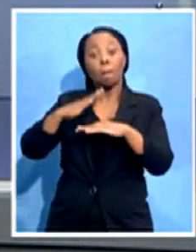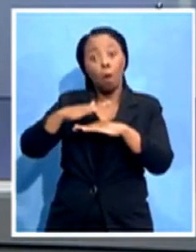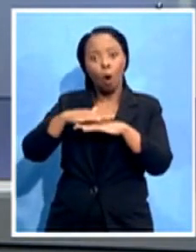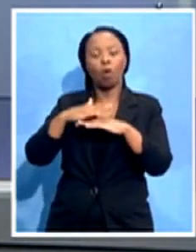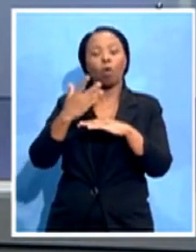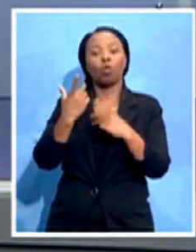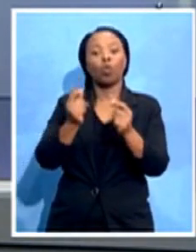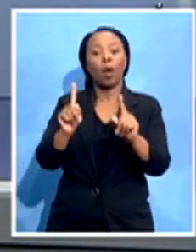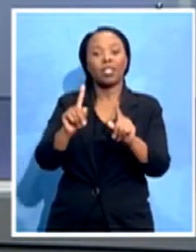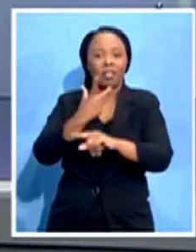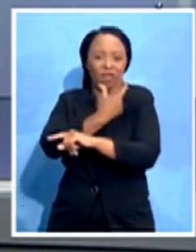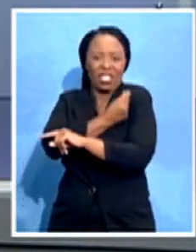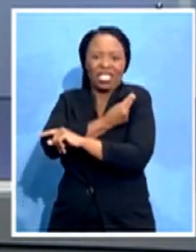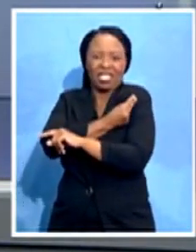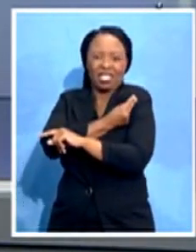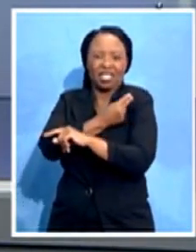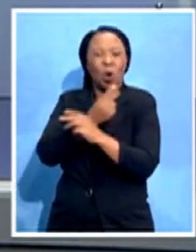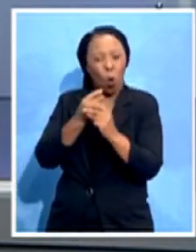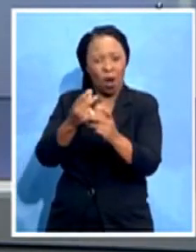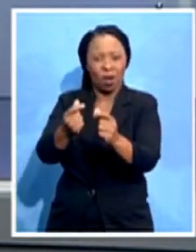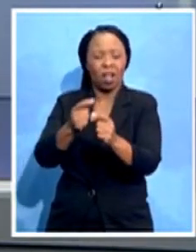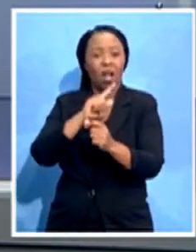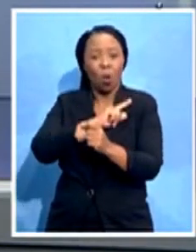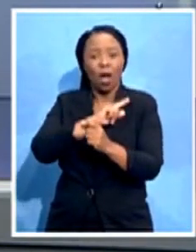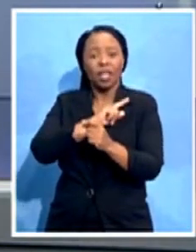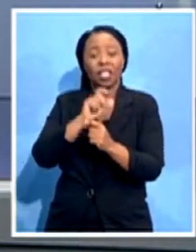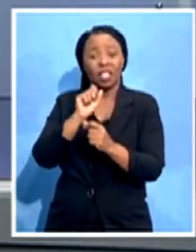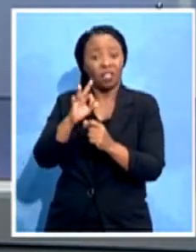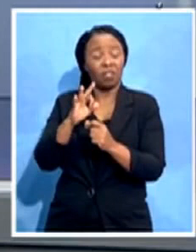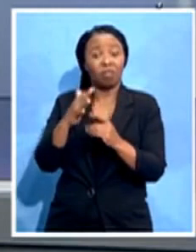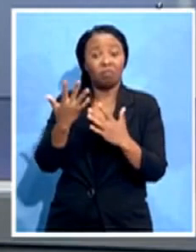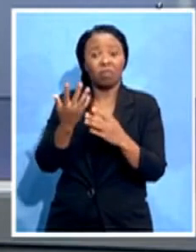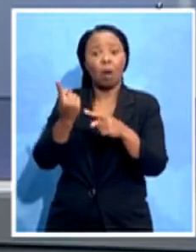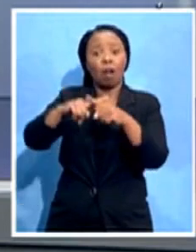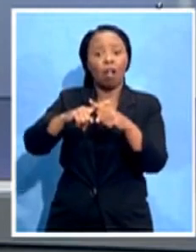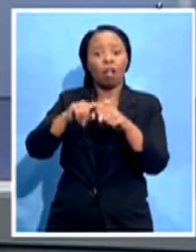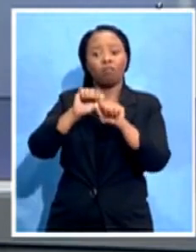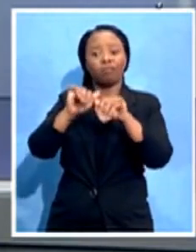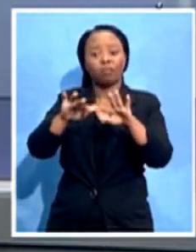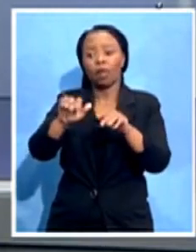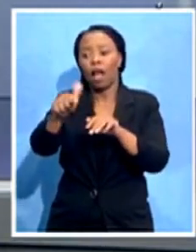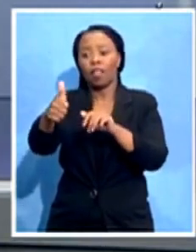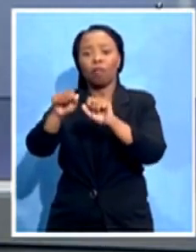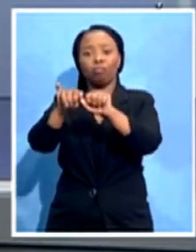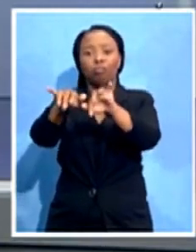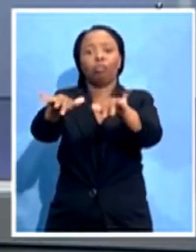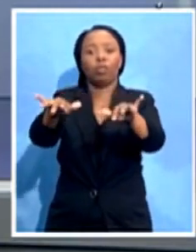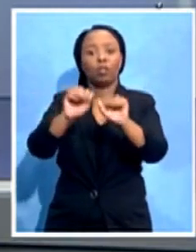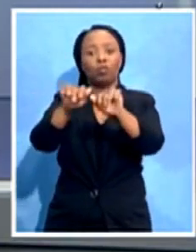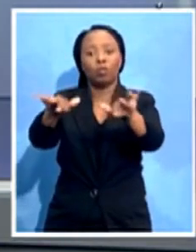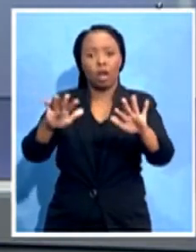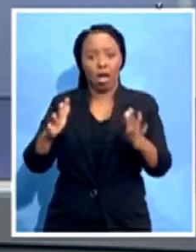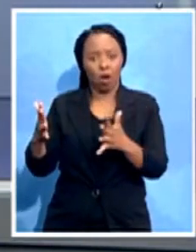not mutate if they don't replicate. Having said that, what are you hearing with regards to, we were talking about the